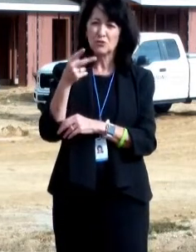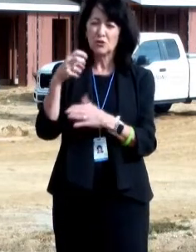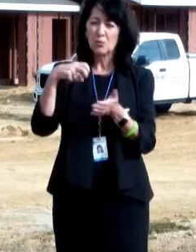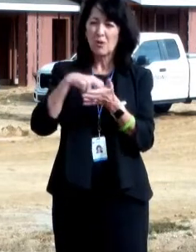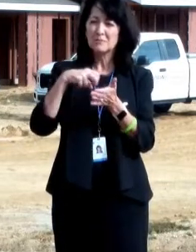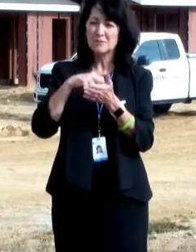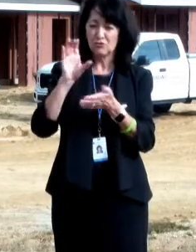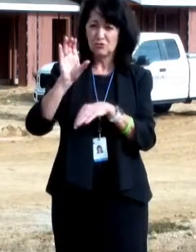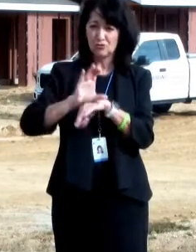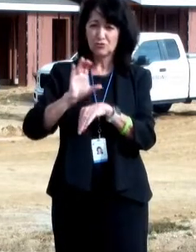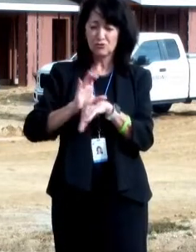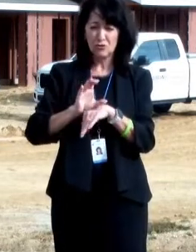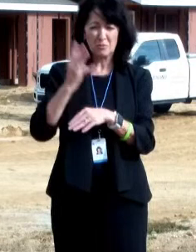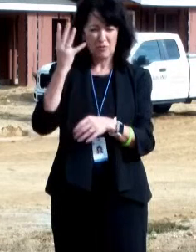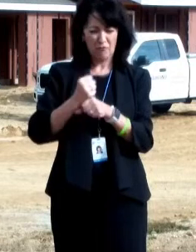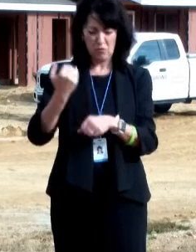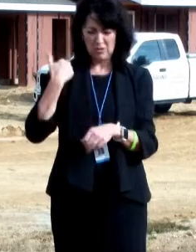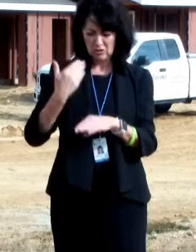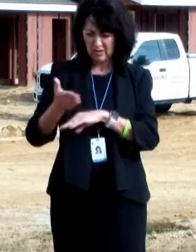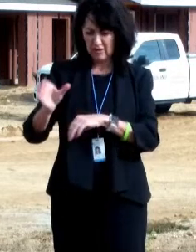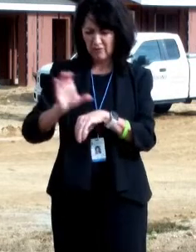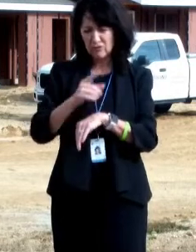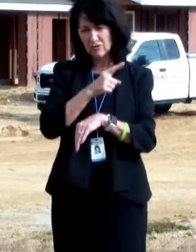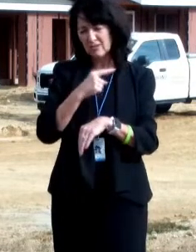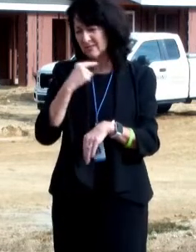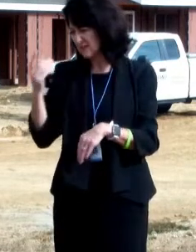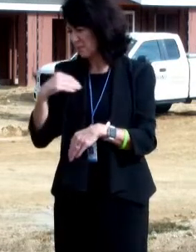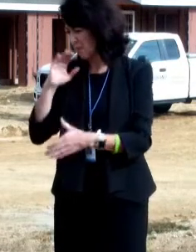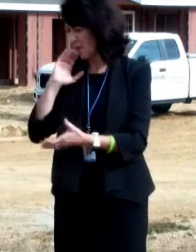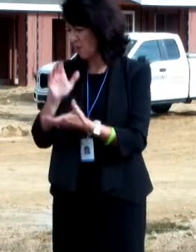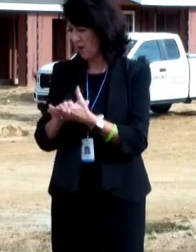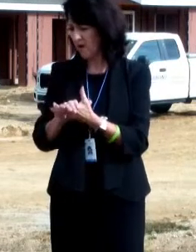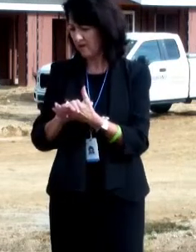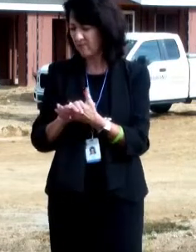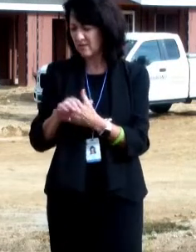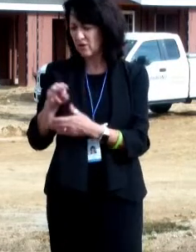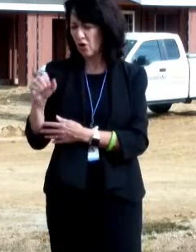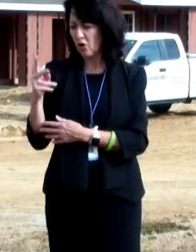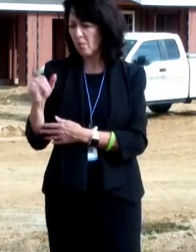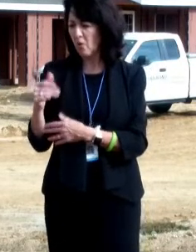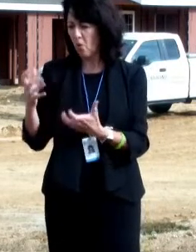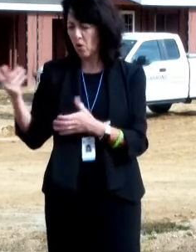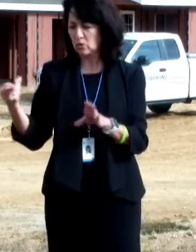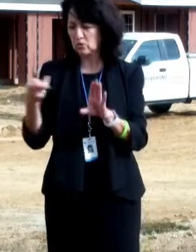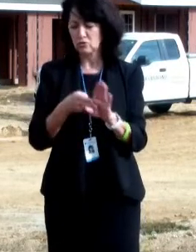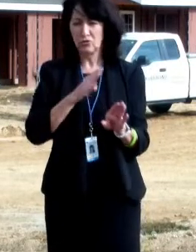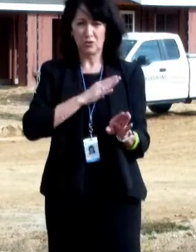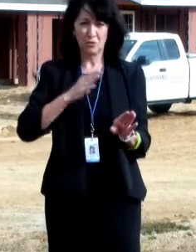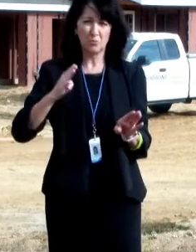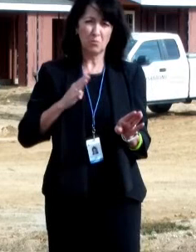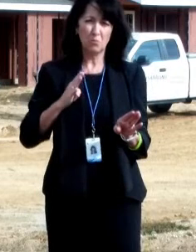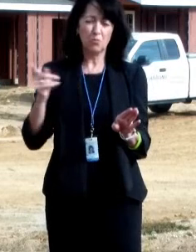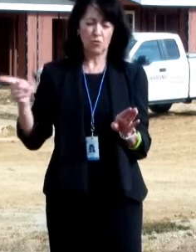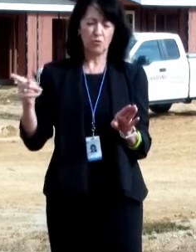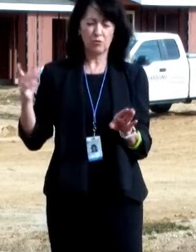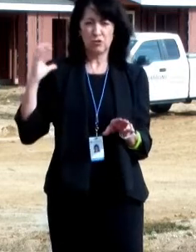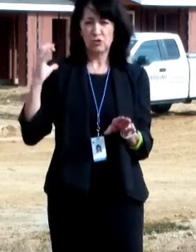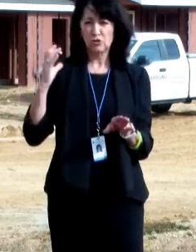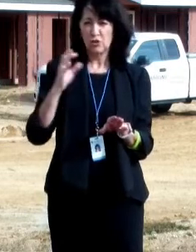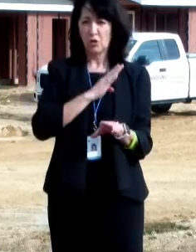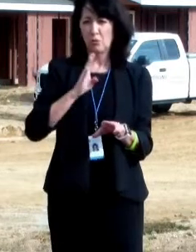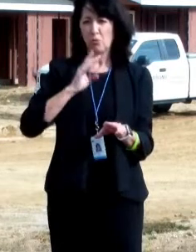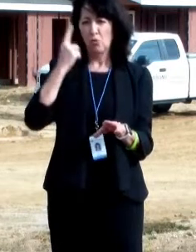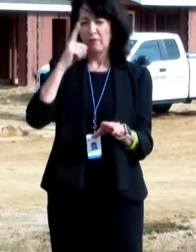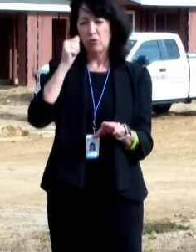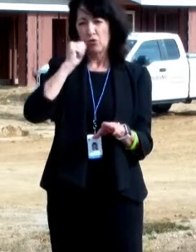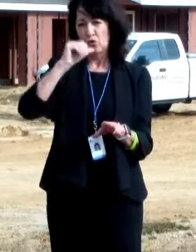Charlie said to us after church service, he said to my wife, he said, "Martha, we'd like for you to be on a board." She had chaired the board for Boys and Girls Club for the state